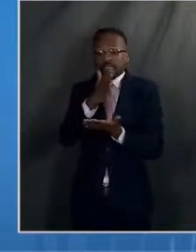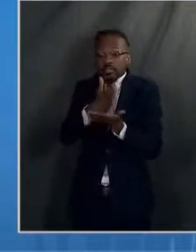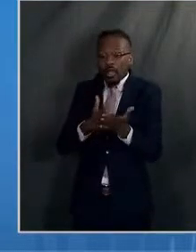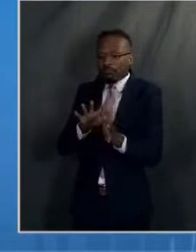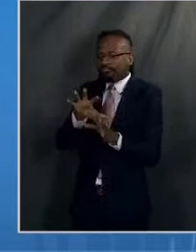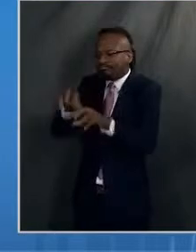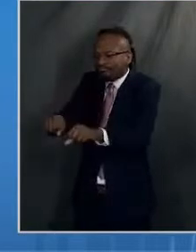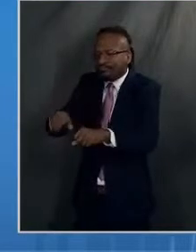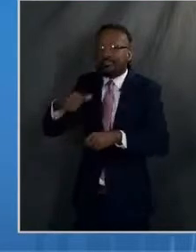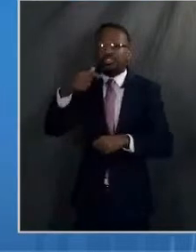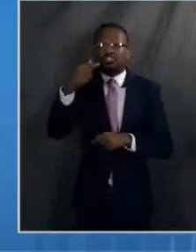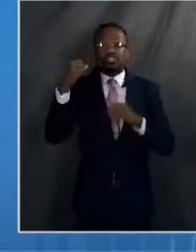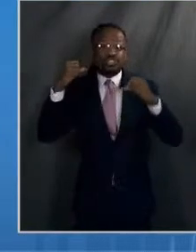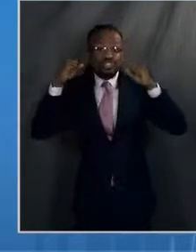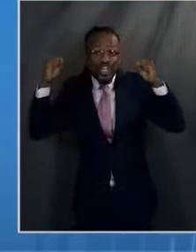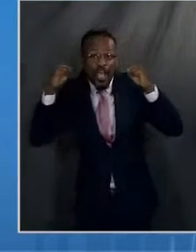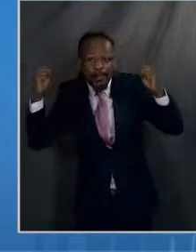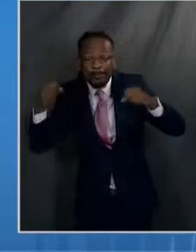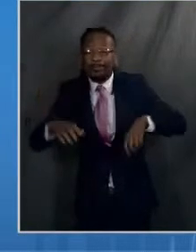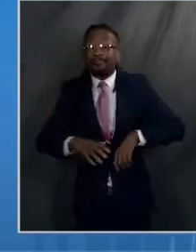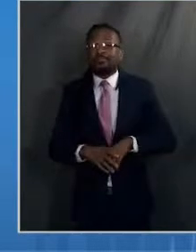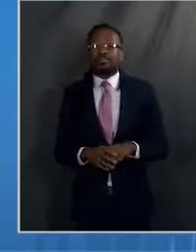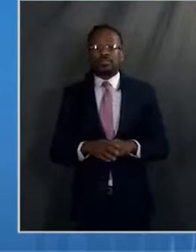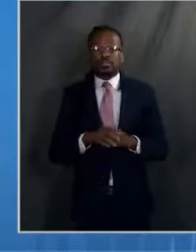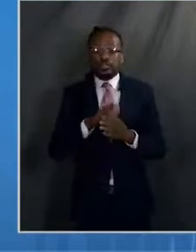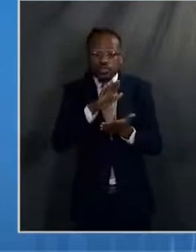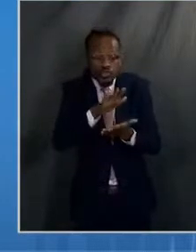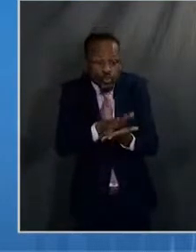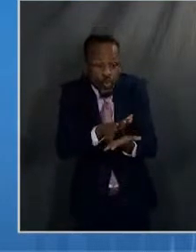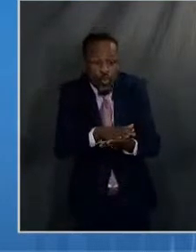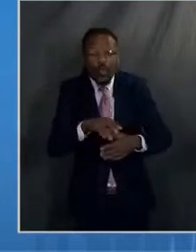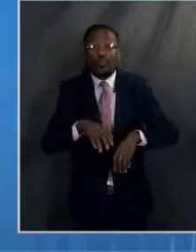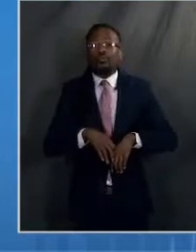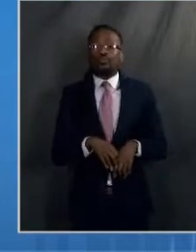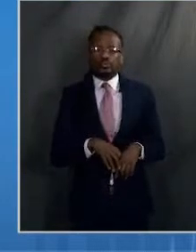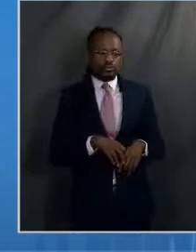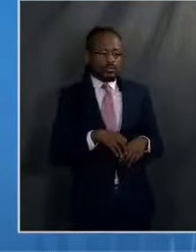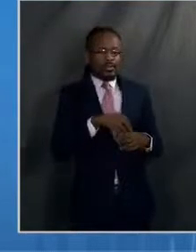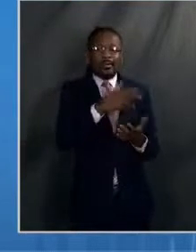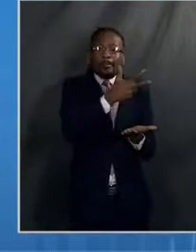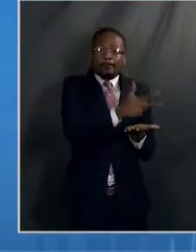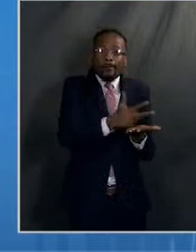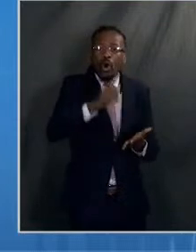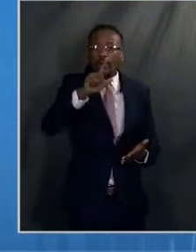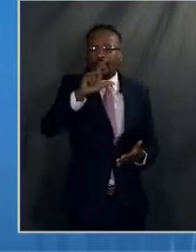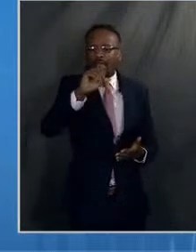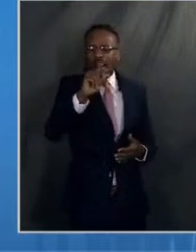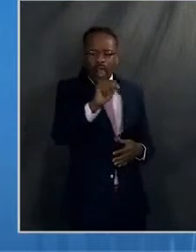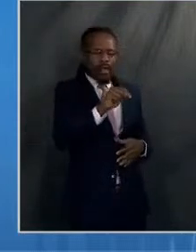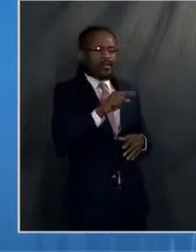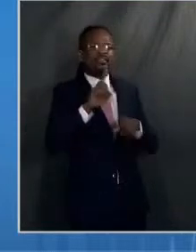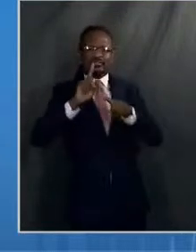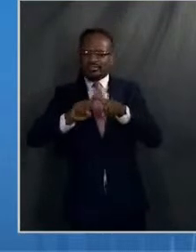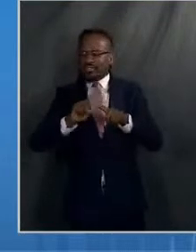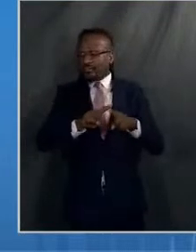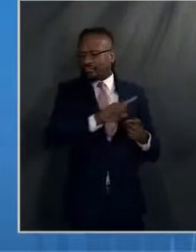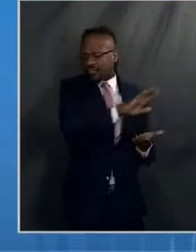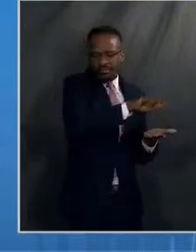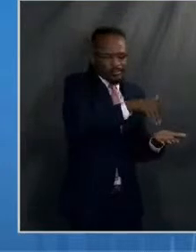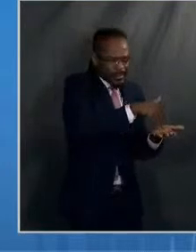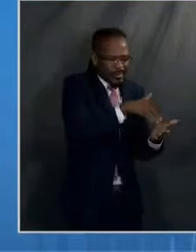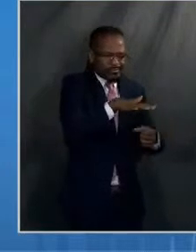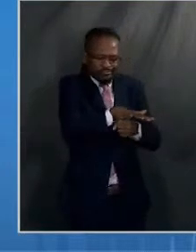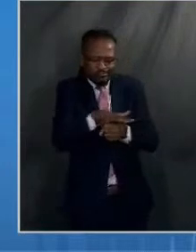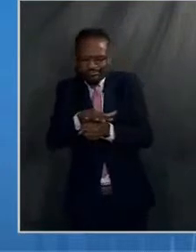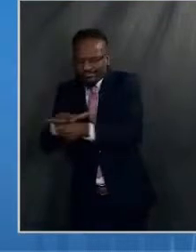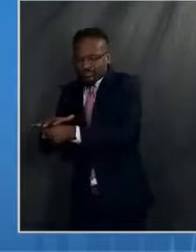mobile units in rural areas and outer bureaus, pop-up sites in parking lots and other locations. We are working with state and